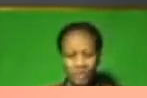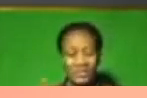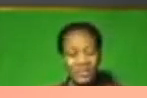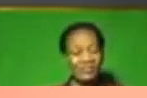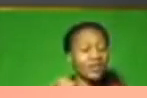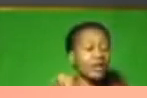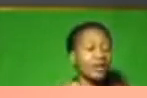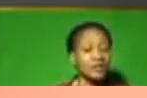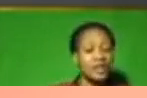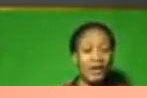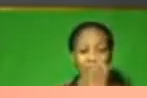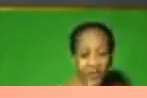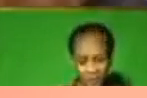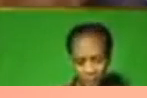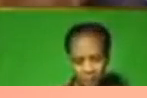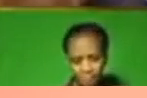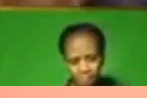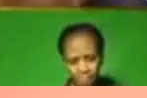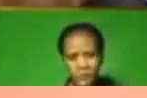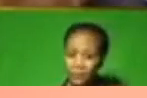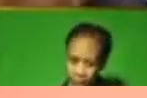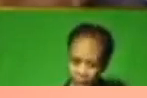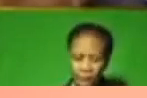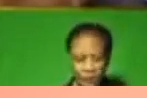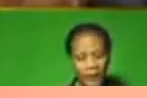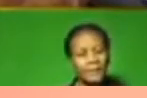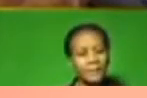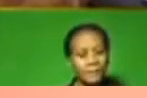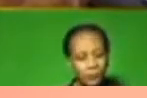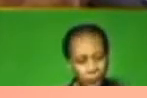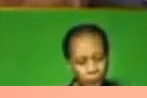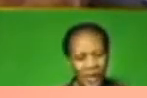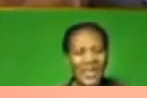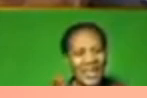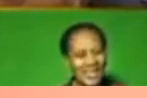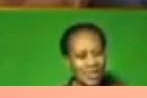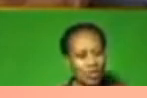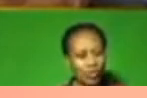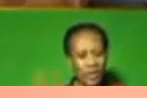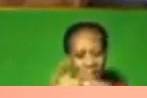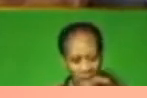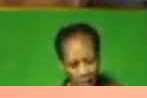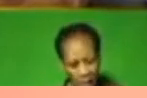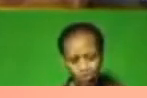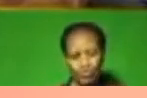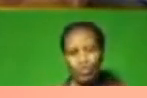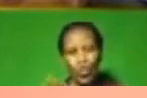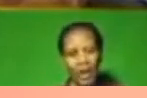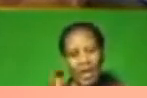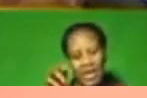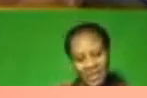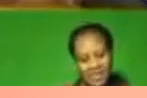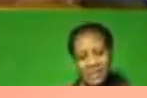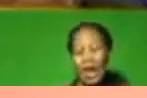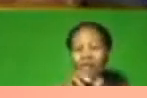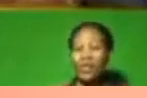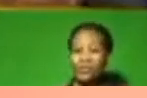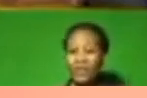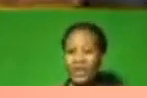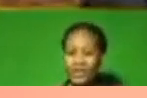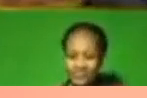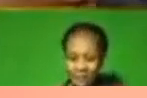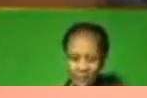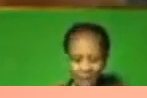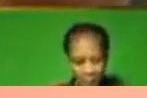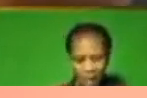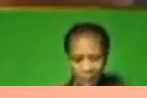African countries, and advancing economic integration in Southern Africa and across our